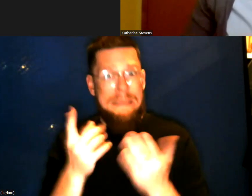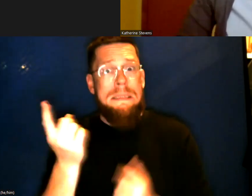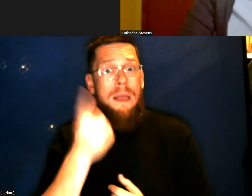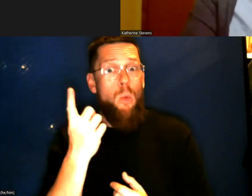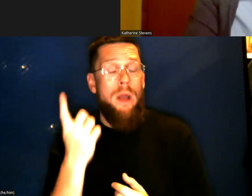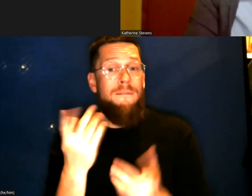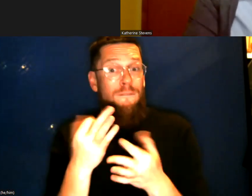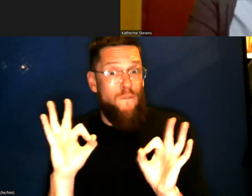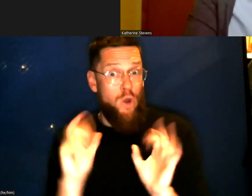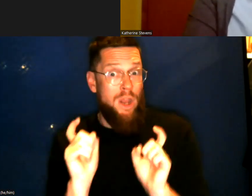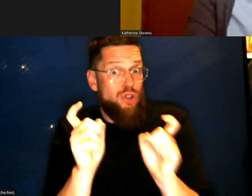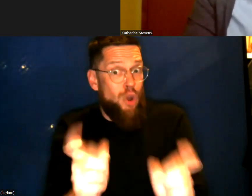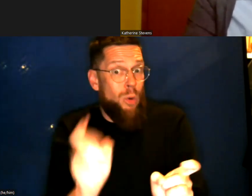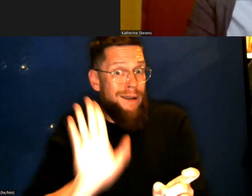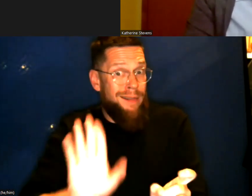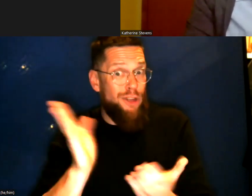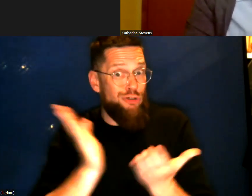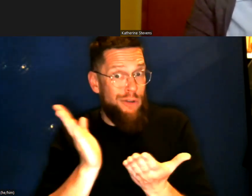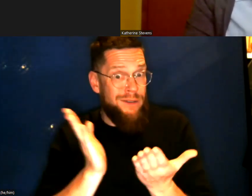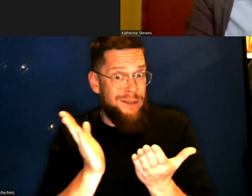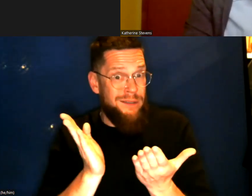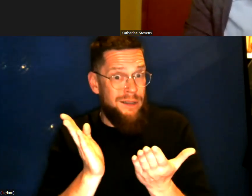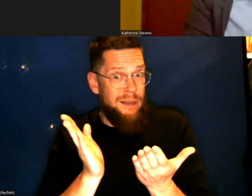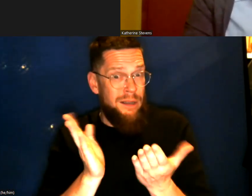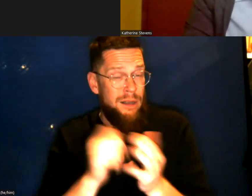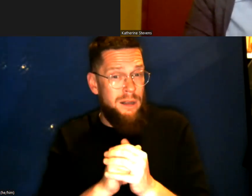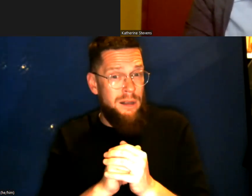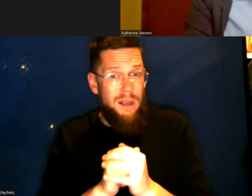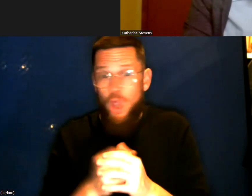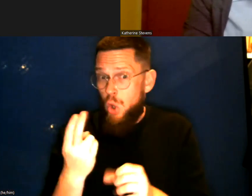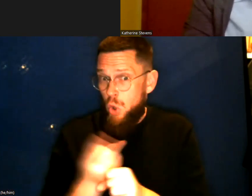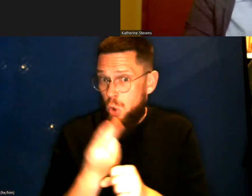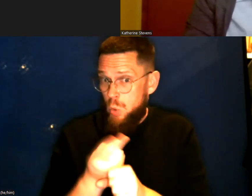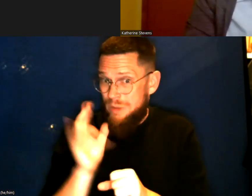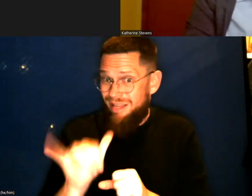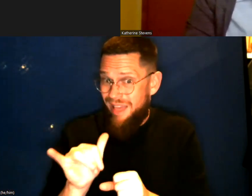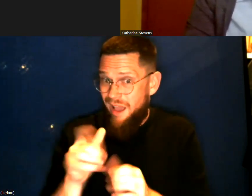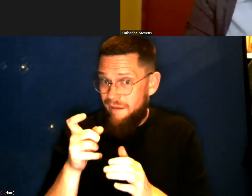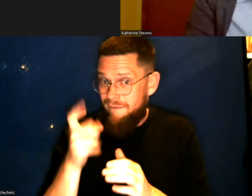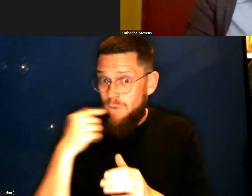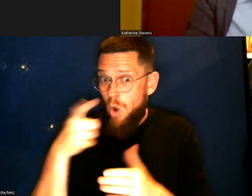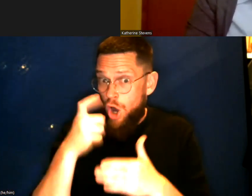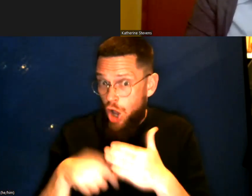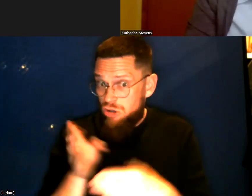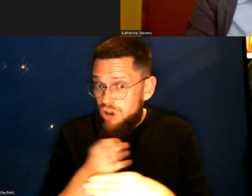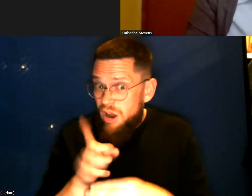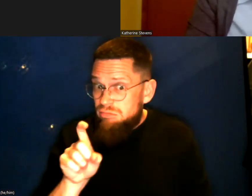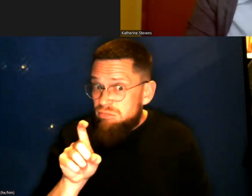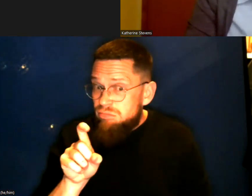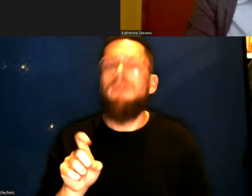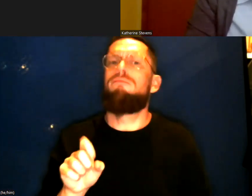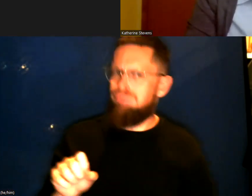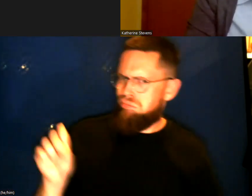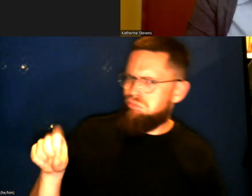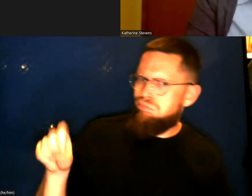services, can you use that amount for your cost share? Absolutely, yes.